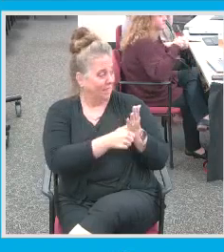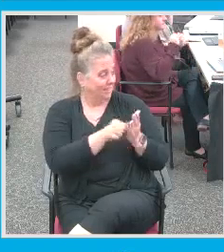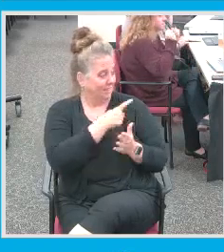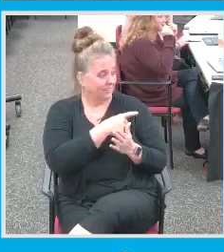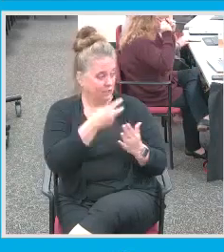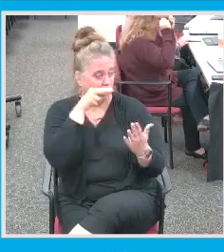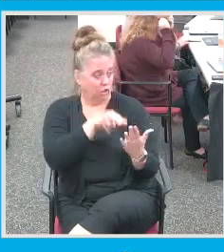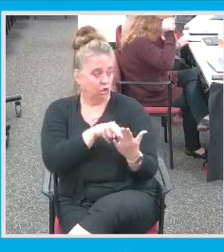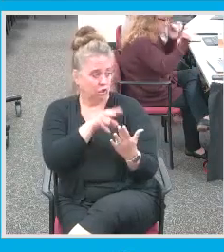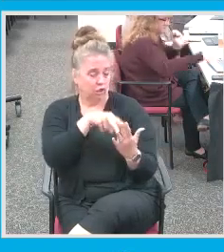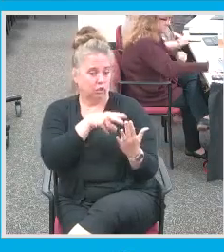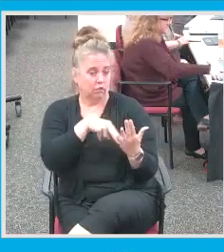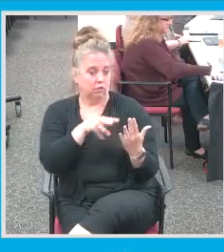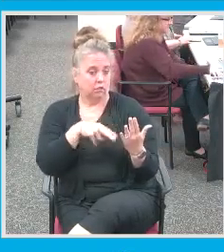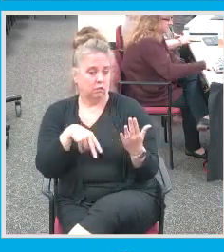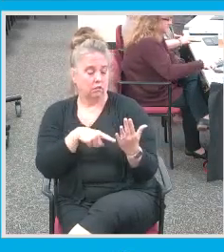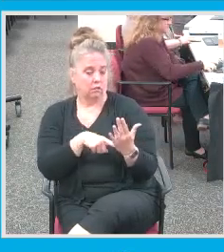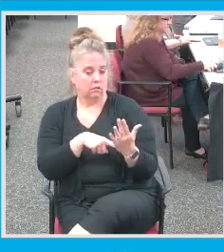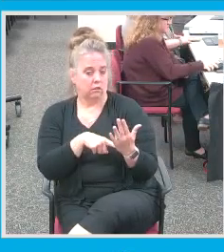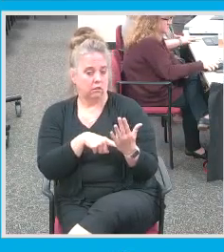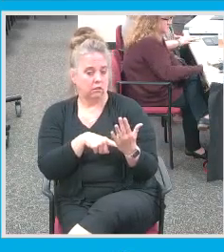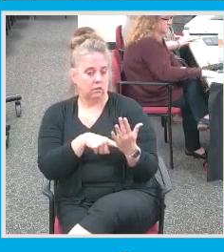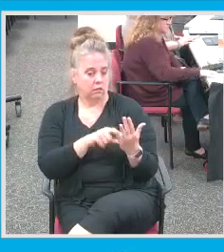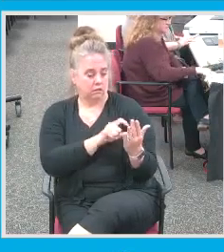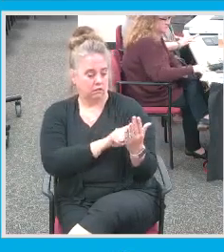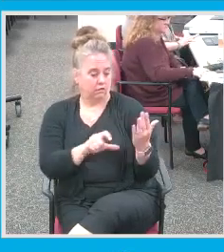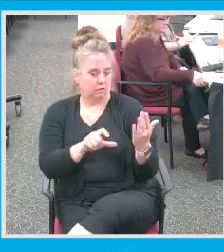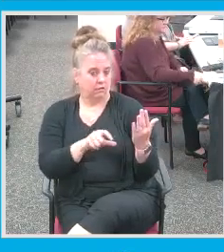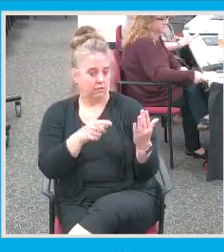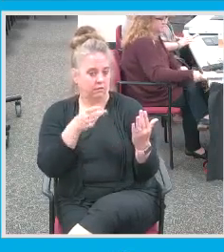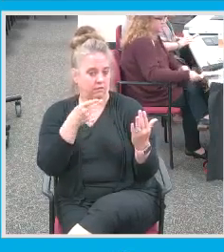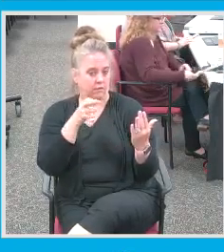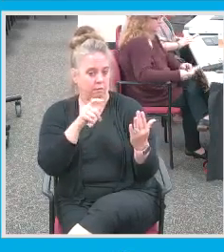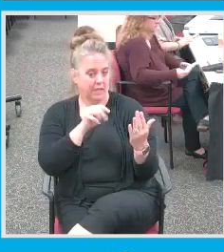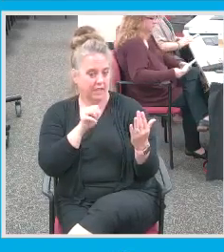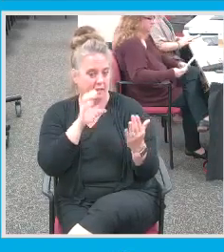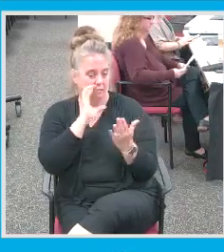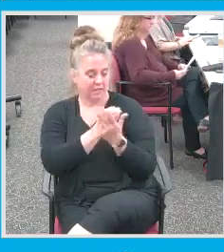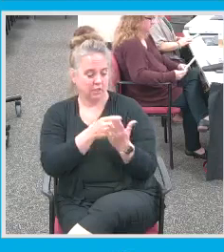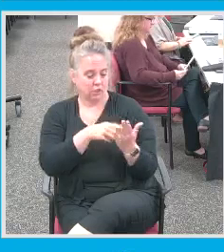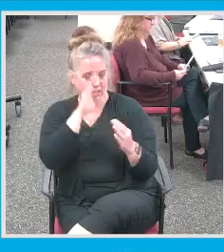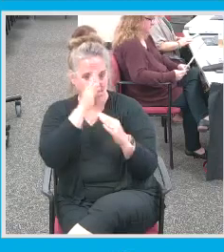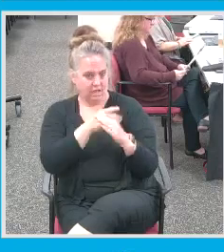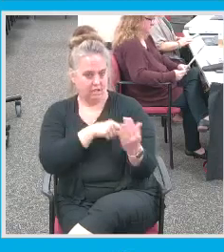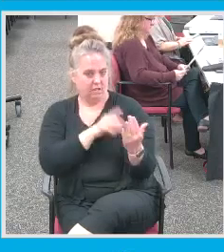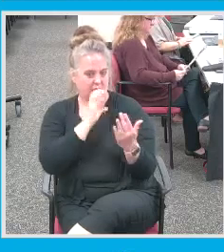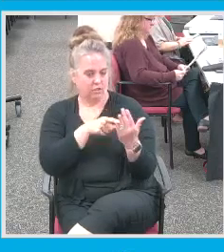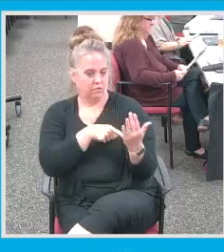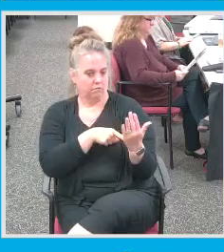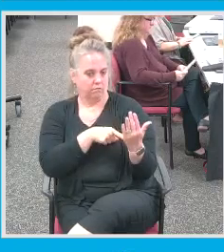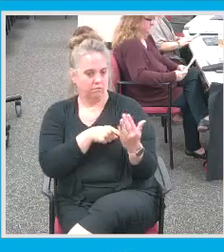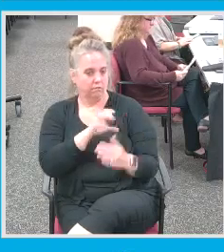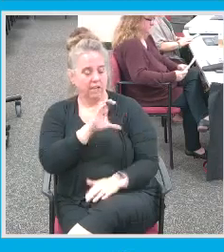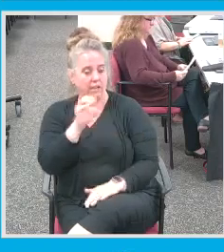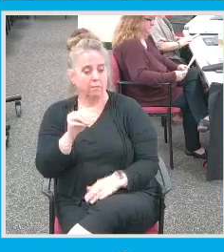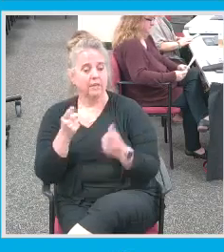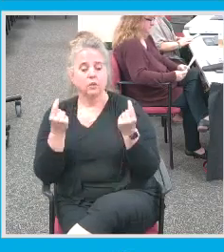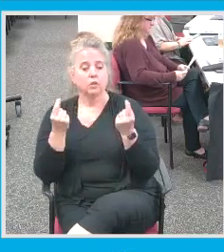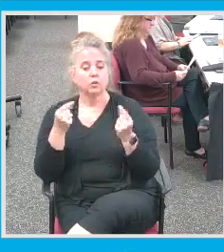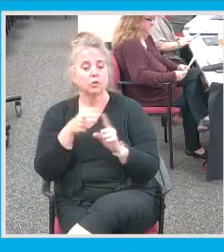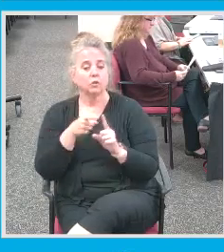with Pete Leiser's face on there and his son. And that outlines for you what retailers are asked to do. They're asked to